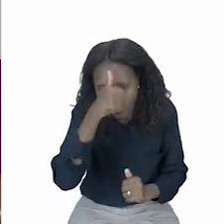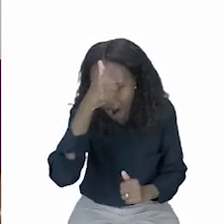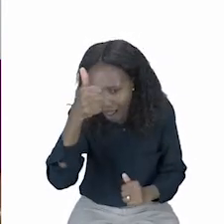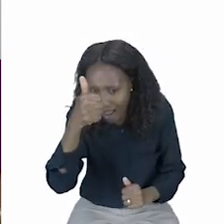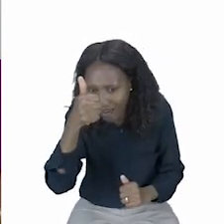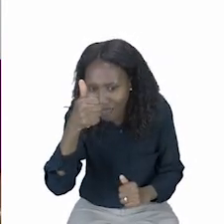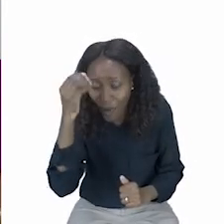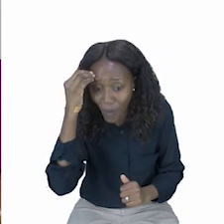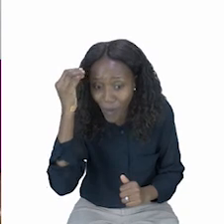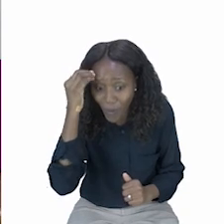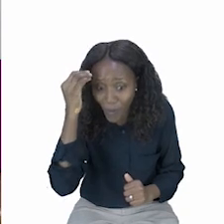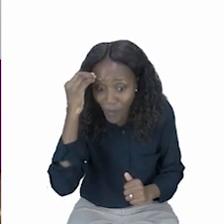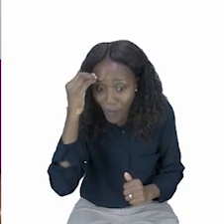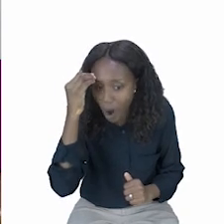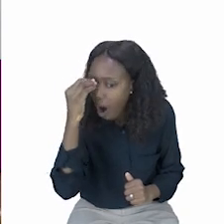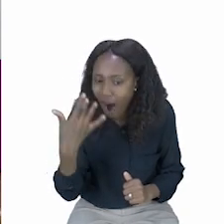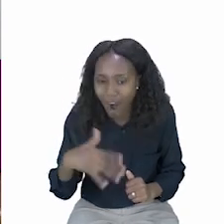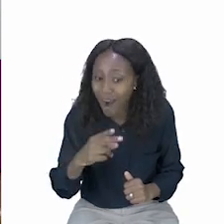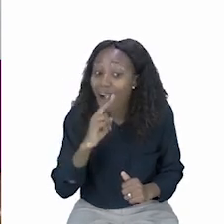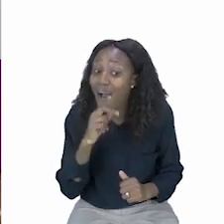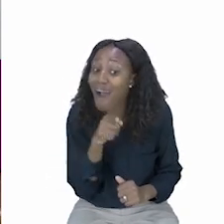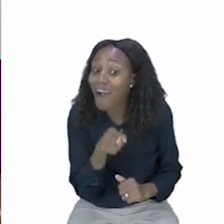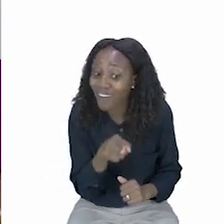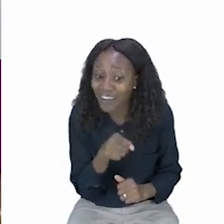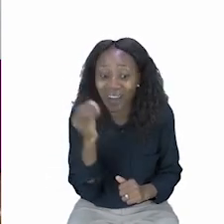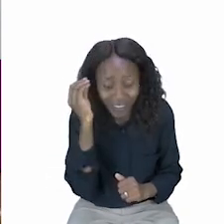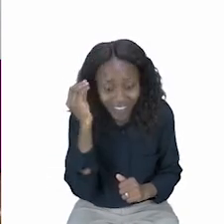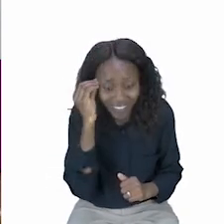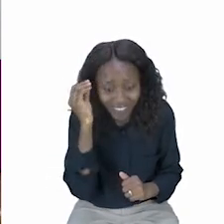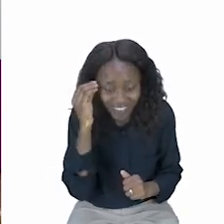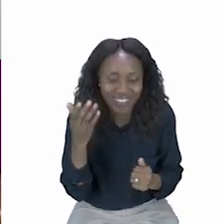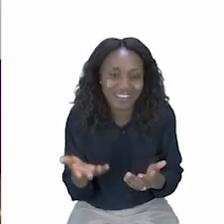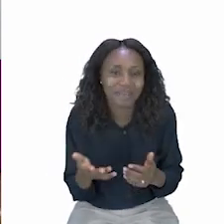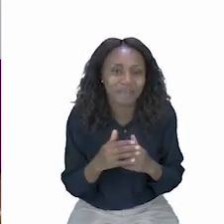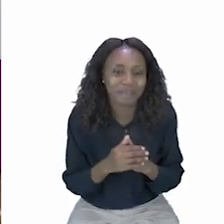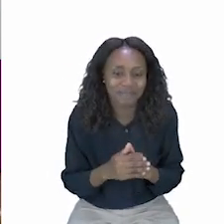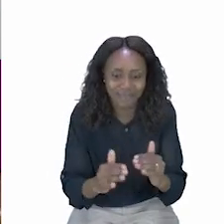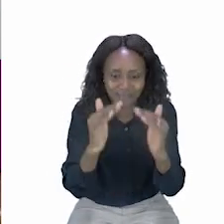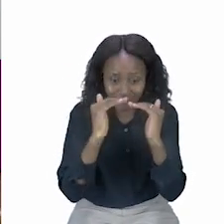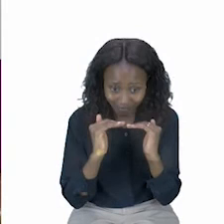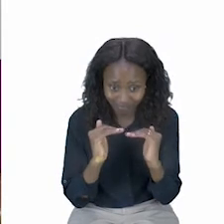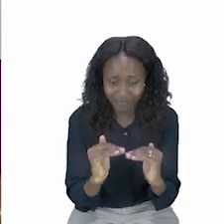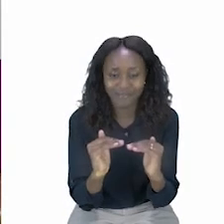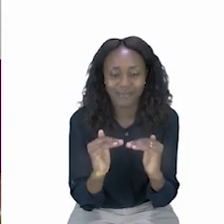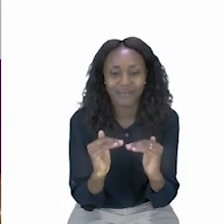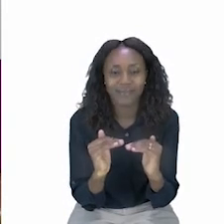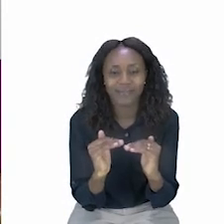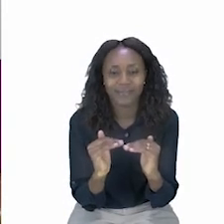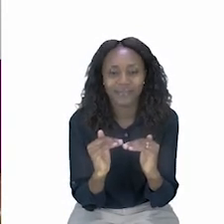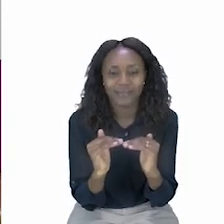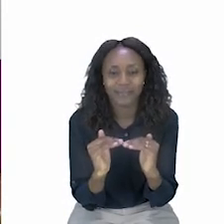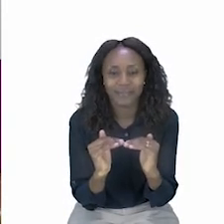that I gave you more than enough answers for the rest of the table. The next one we